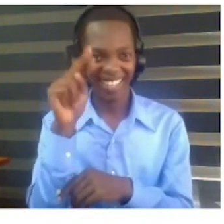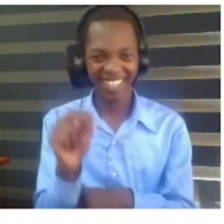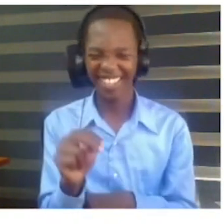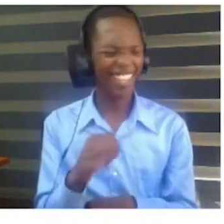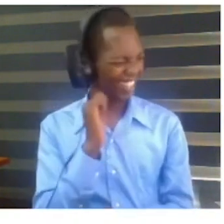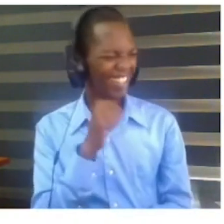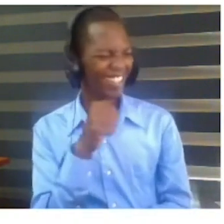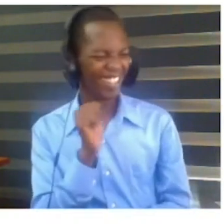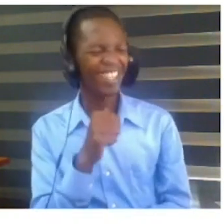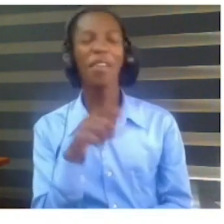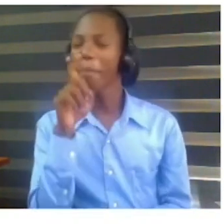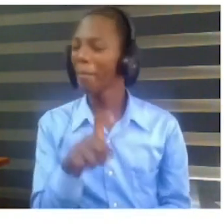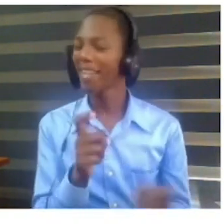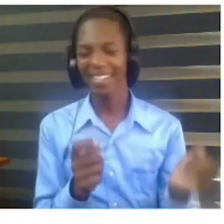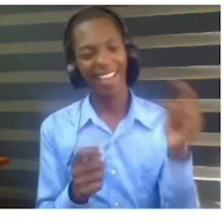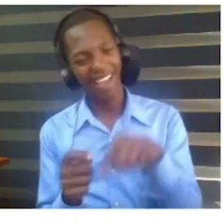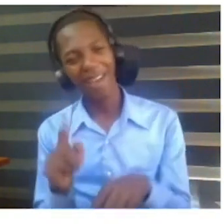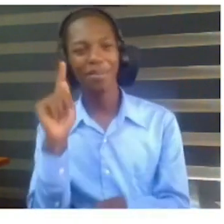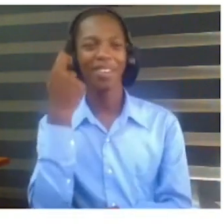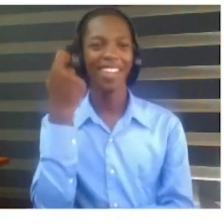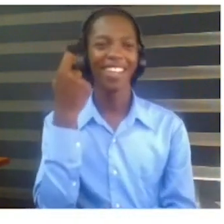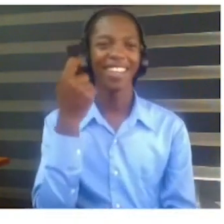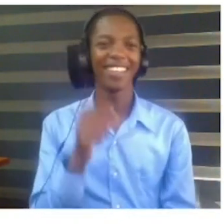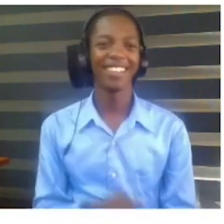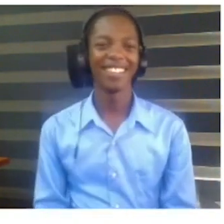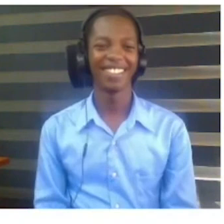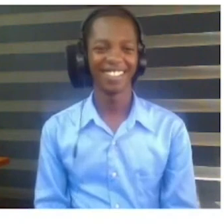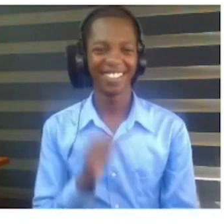have to do Kenya, definitely.